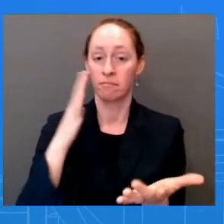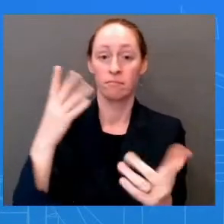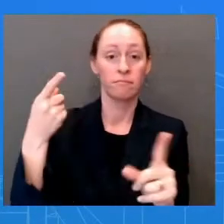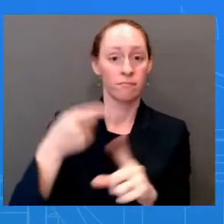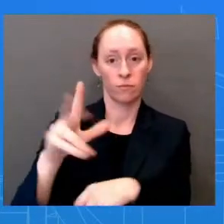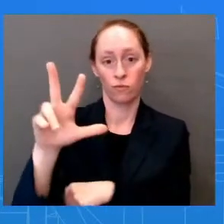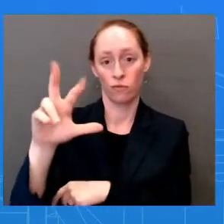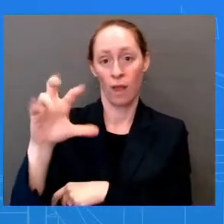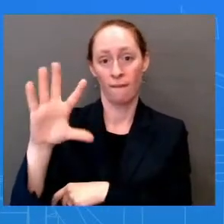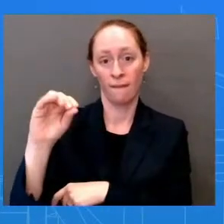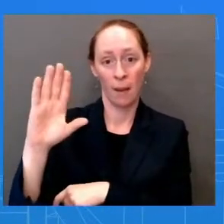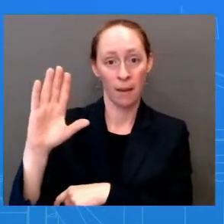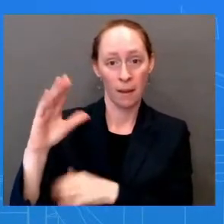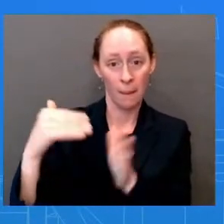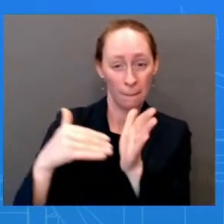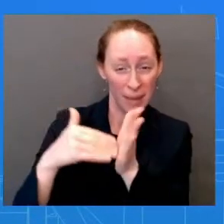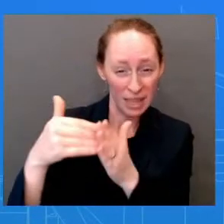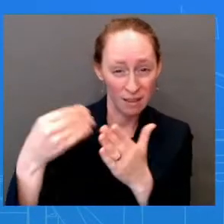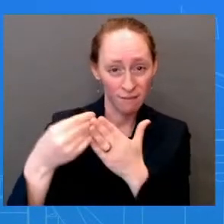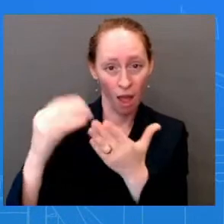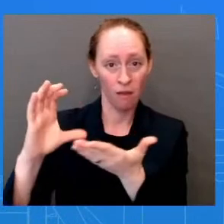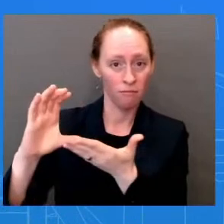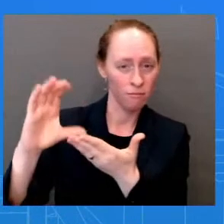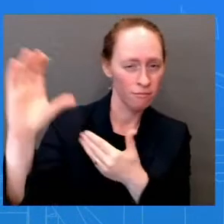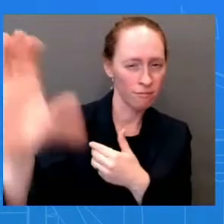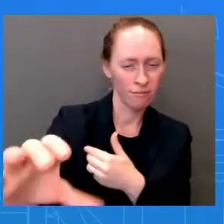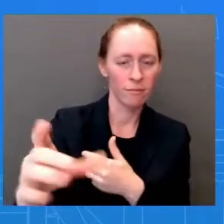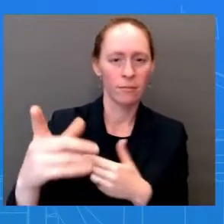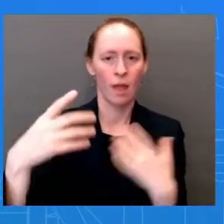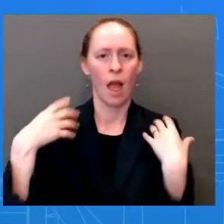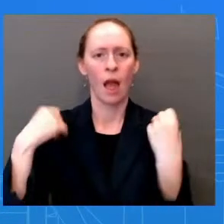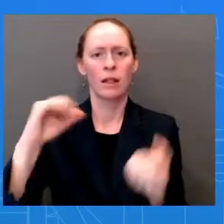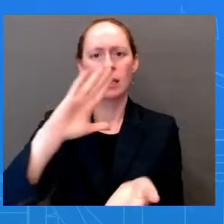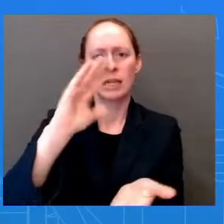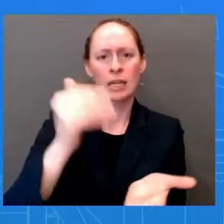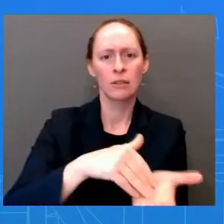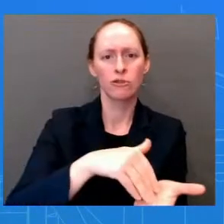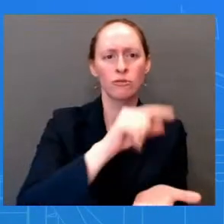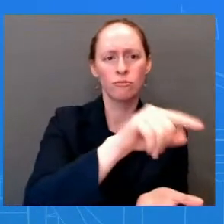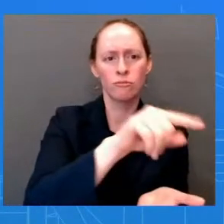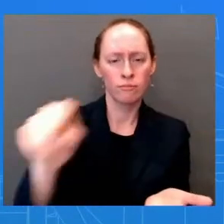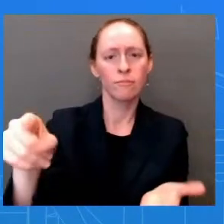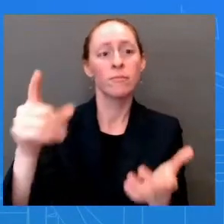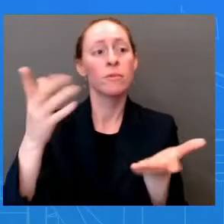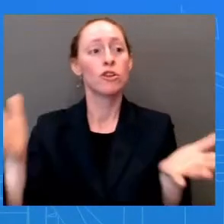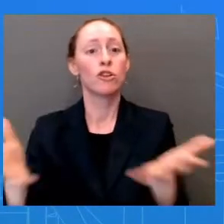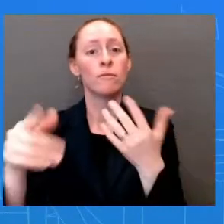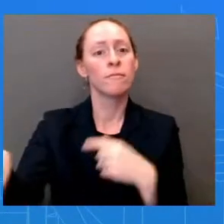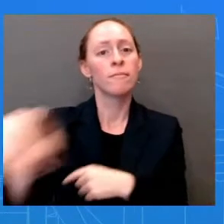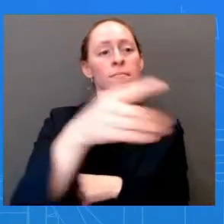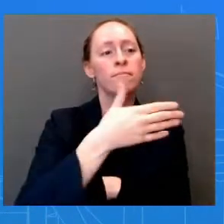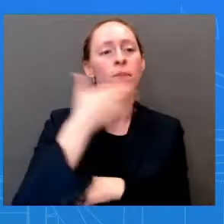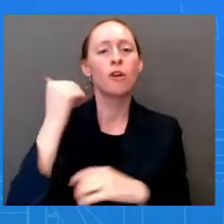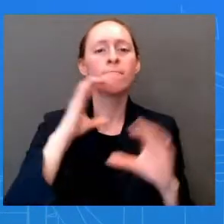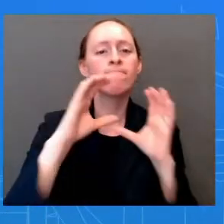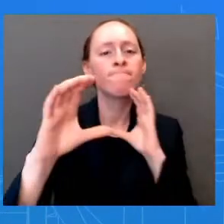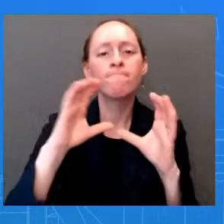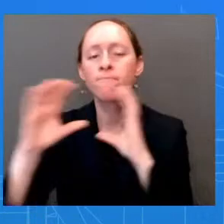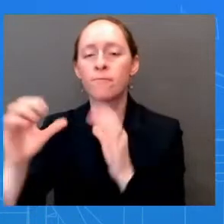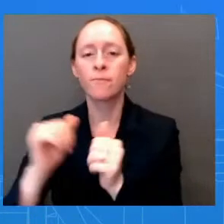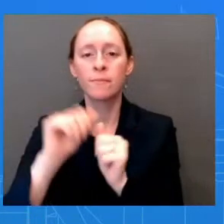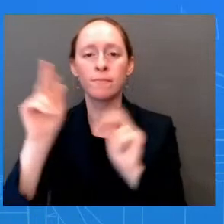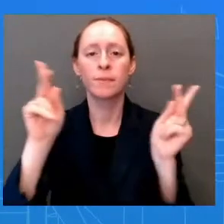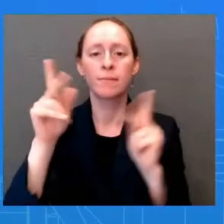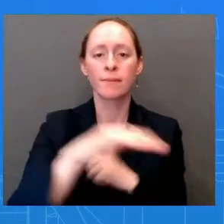meet people where they are, with facts, with vaccines, through proven methods like partnerships with faith-based groups and mobile vaccine